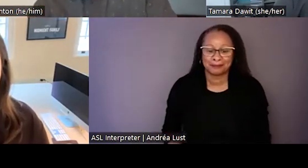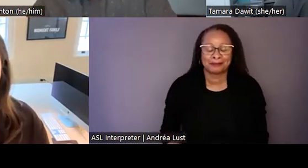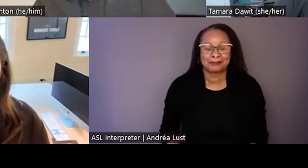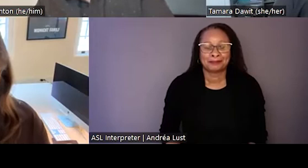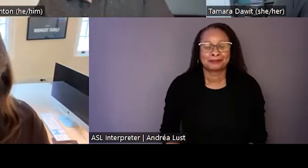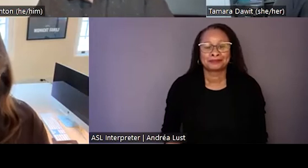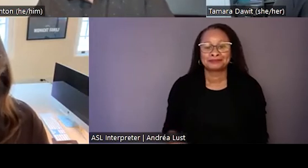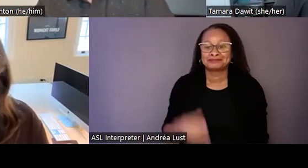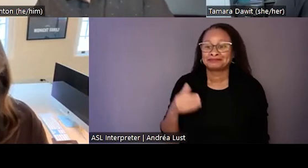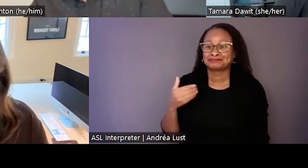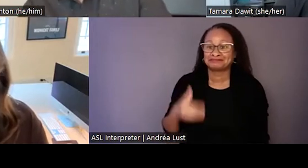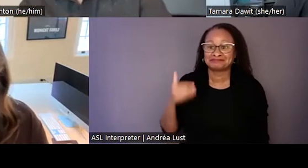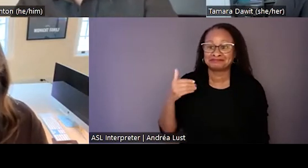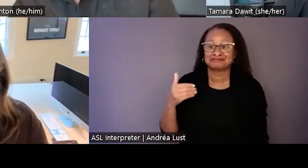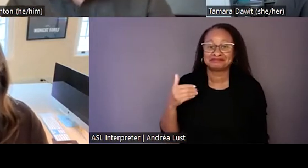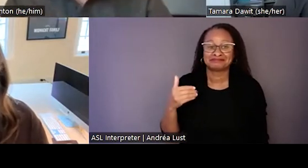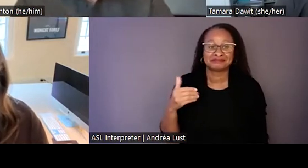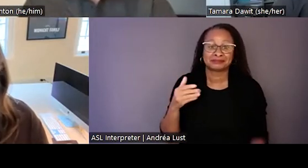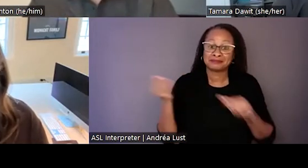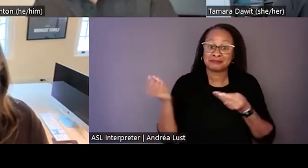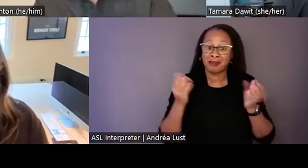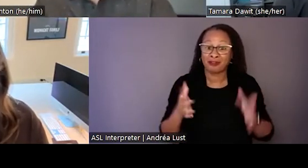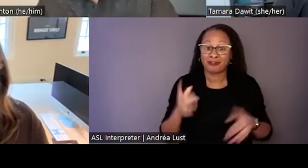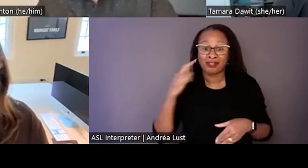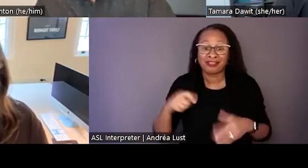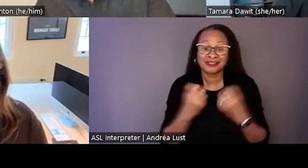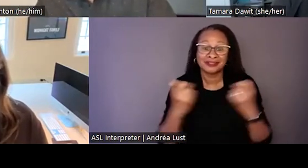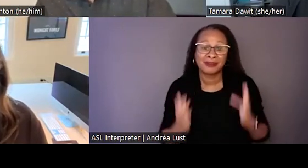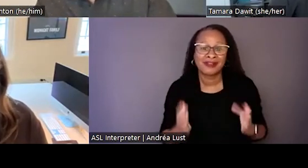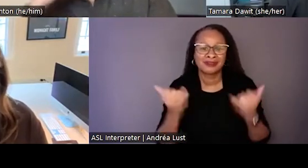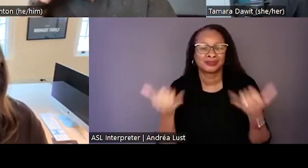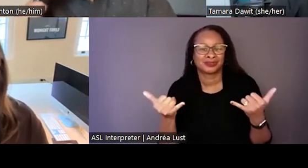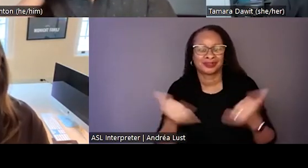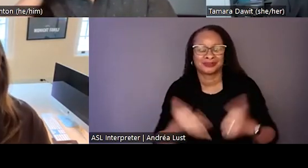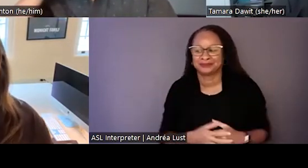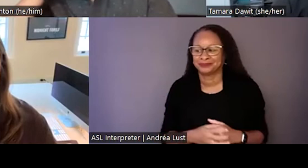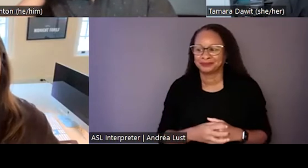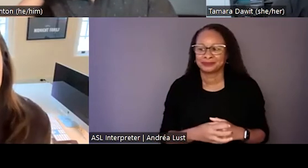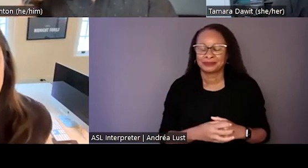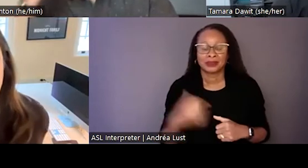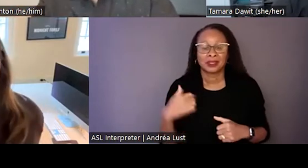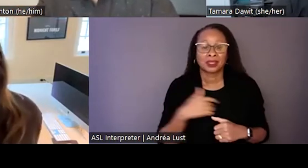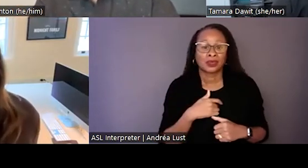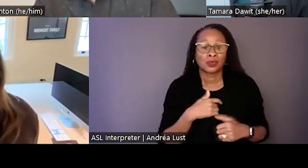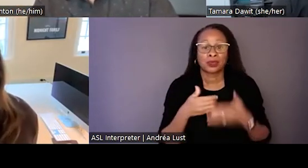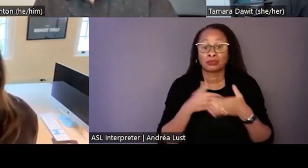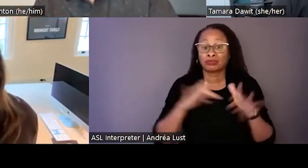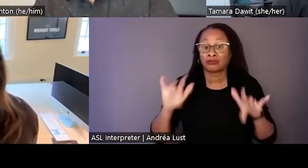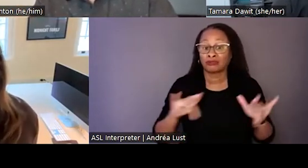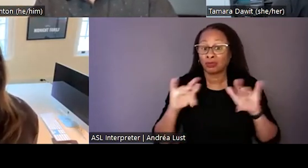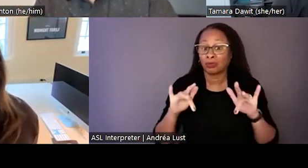I am the moderator of this panel today. We are pre-recording the panel,